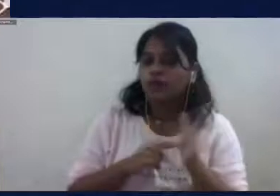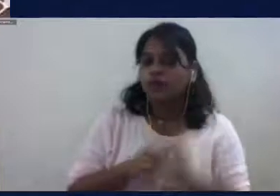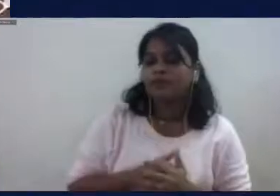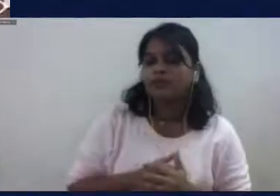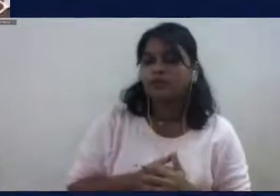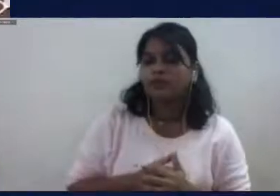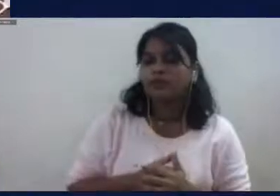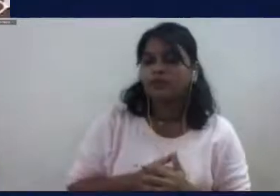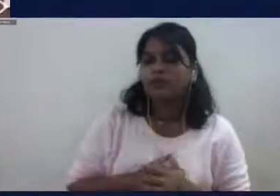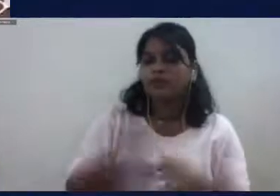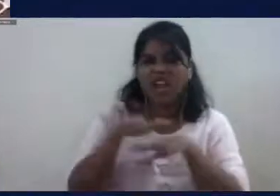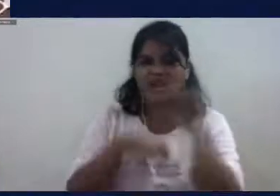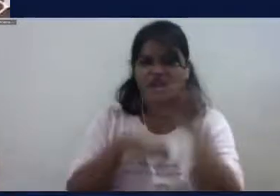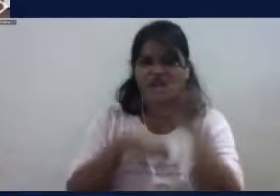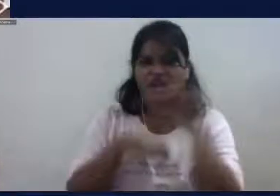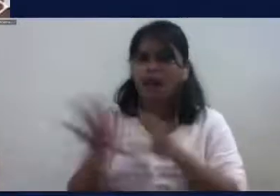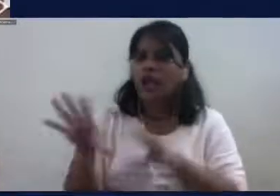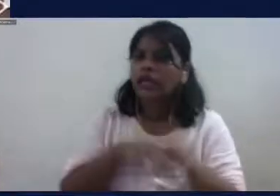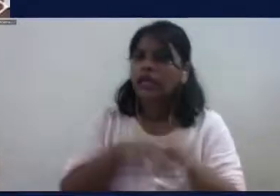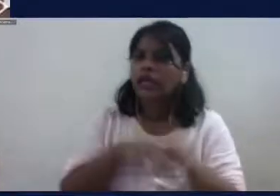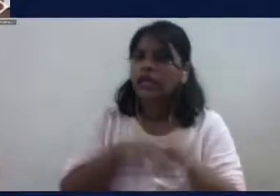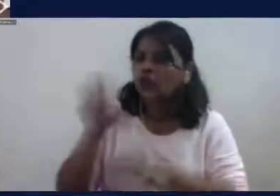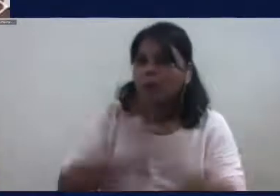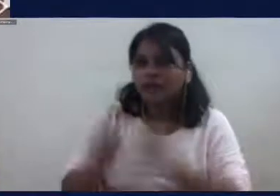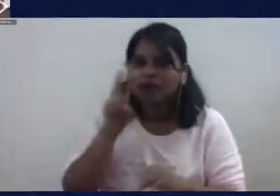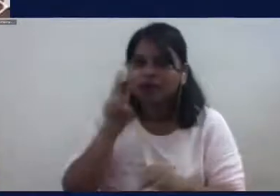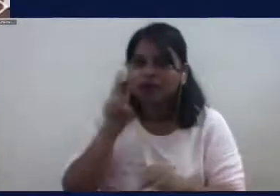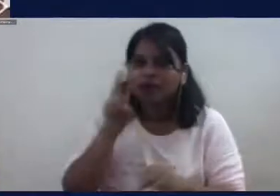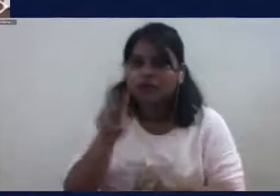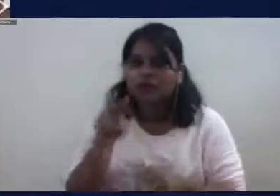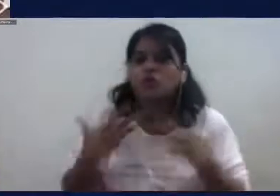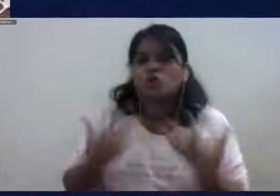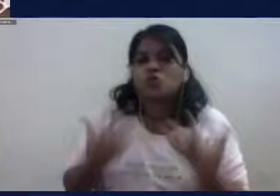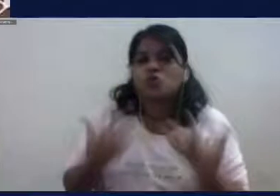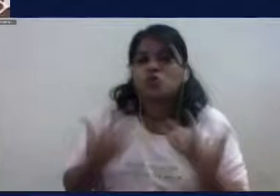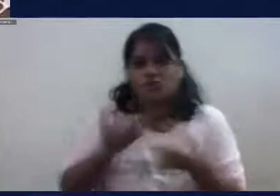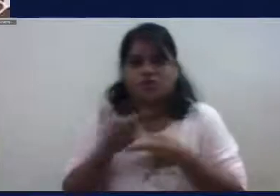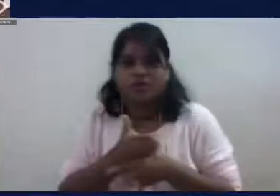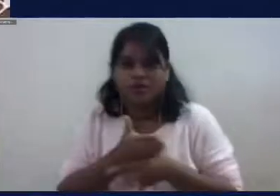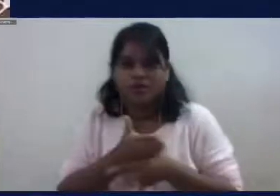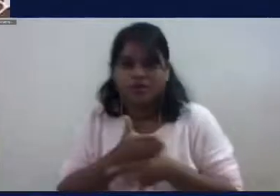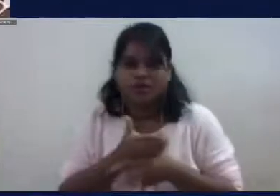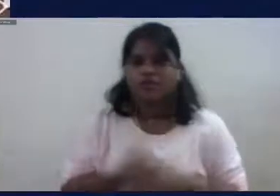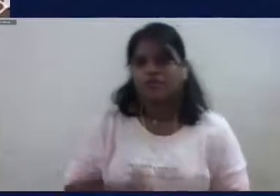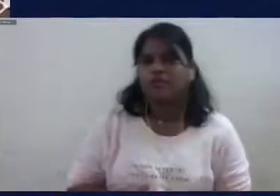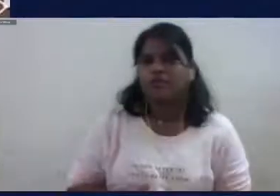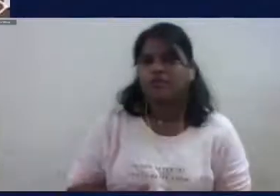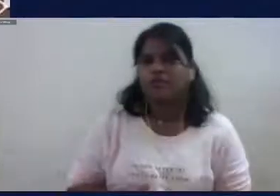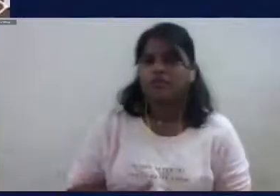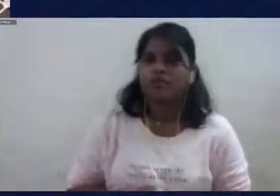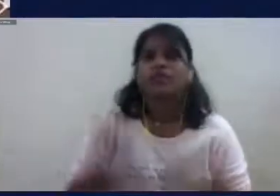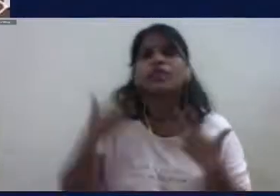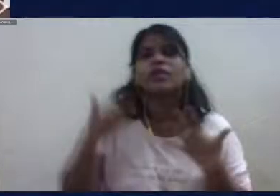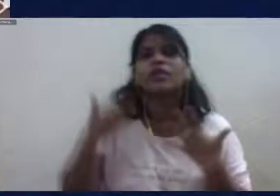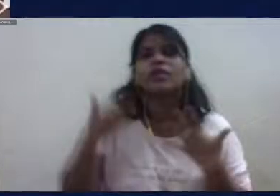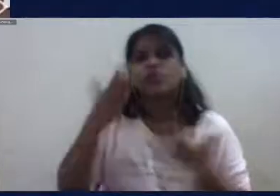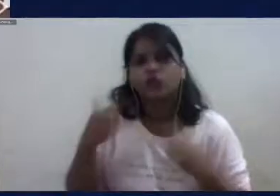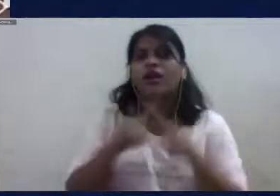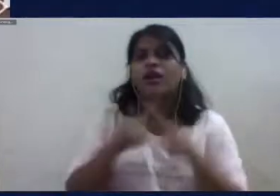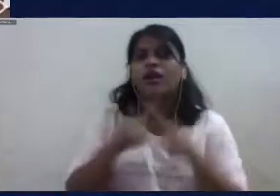this animal-like consumerism." So that is their message that they wanted to share out there. So that is why they put